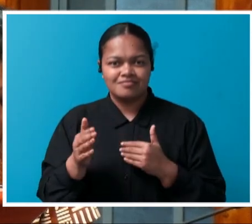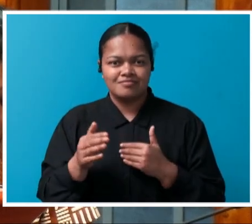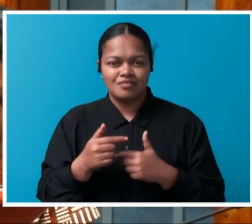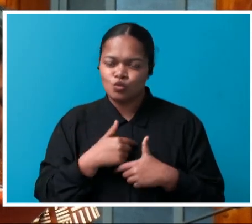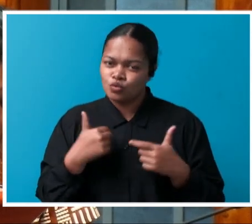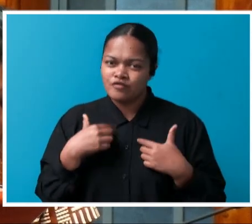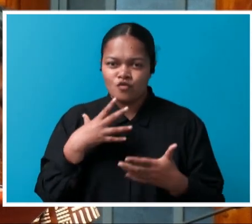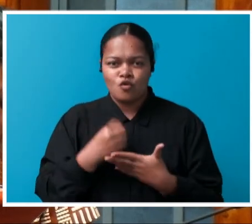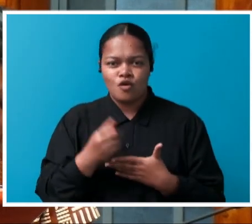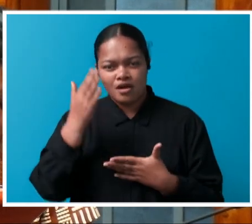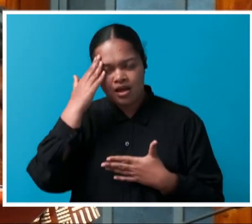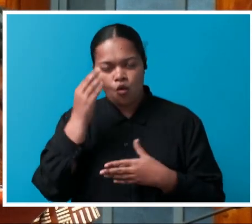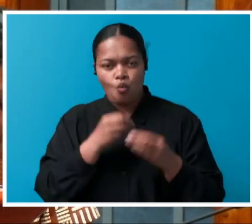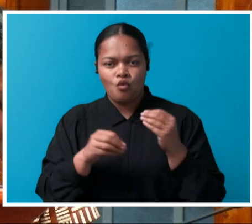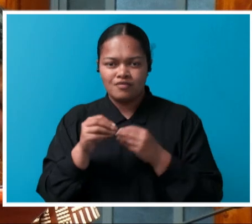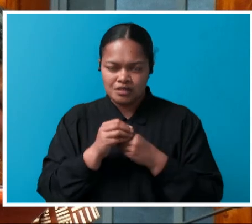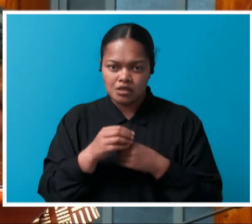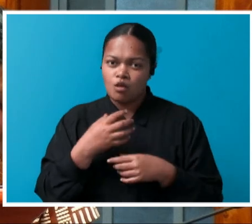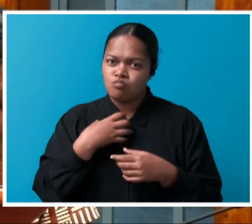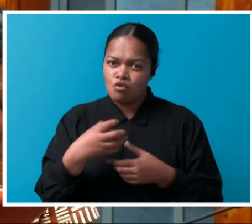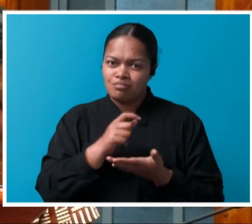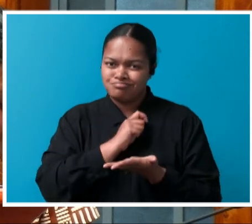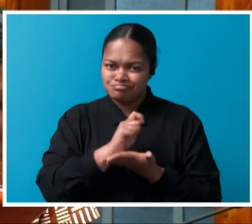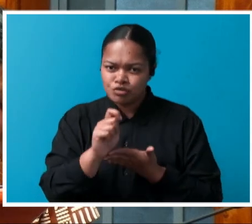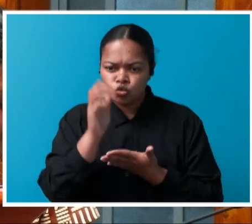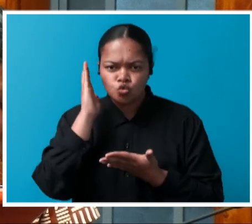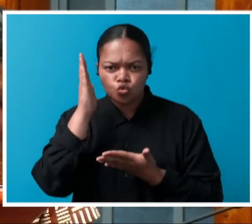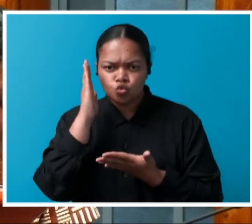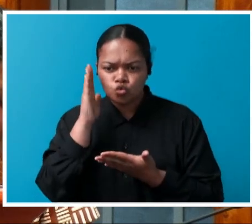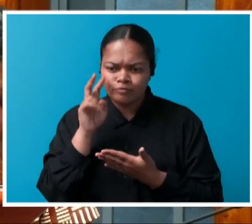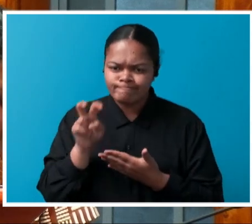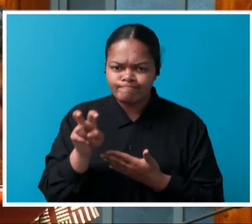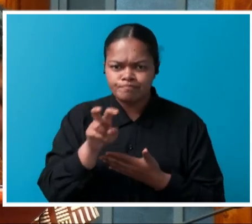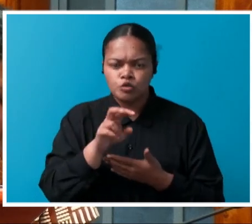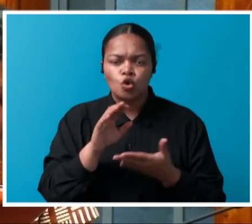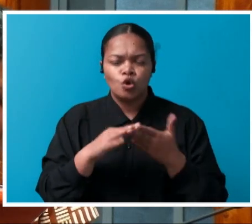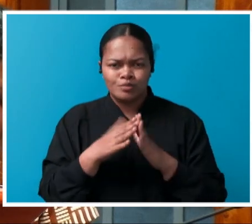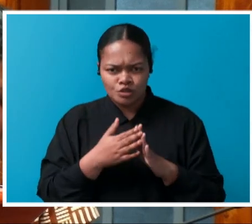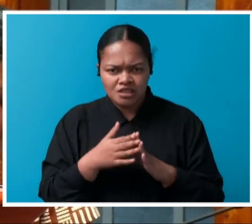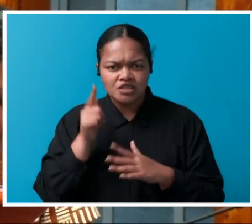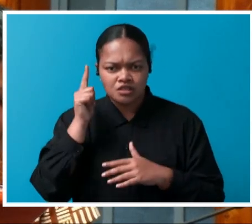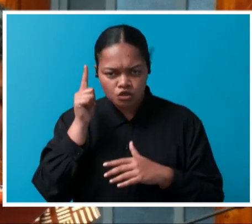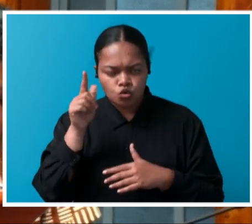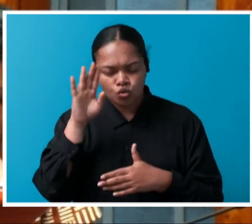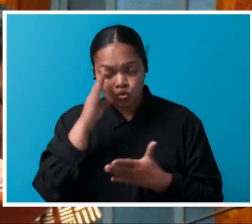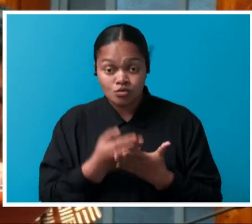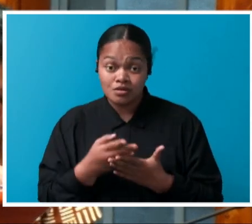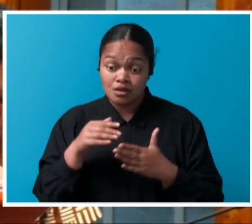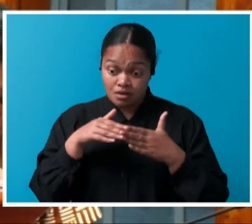got the head office to be more visible to schools and communities, to teachers and students. And to